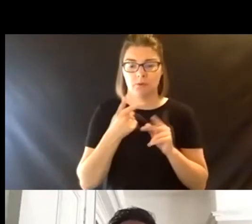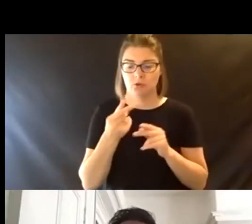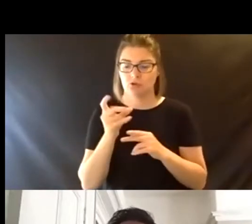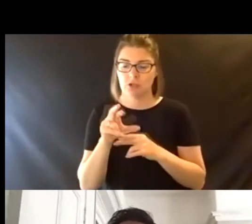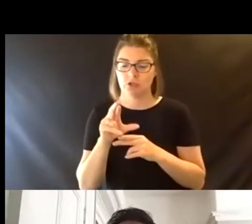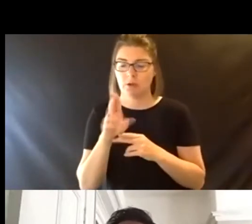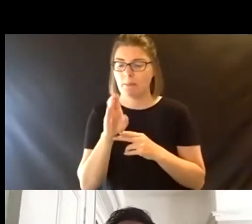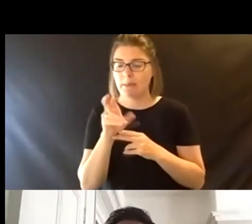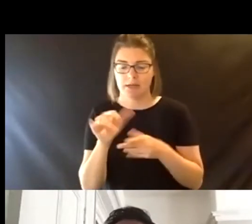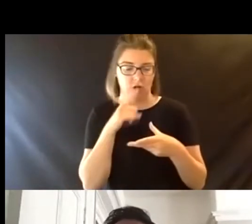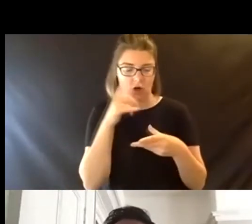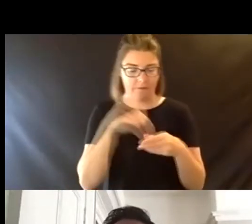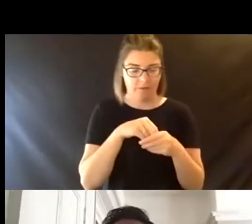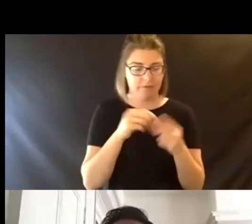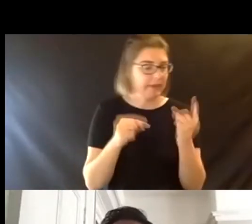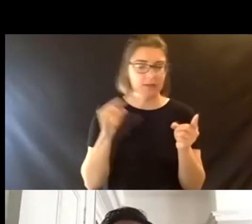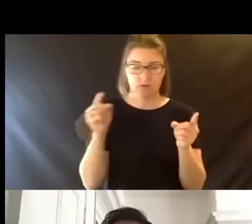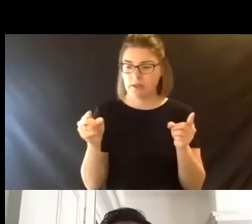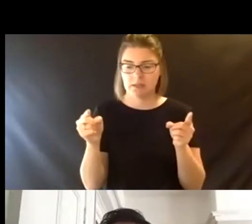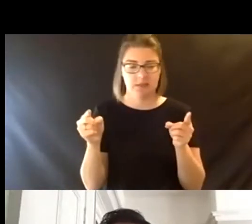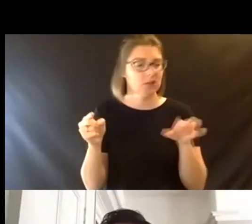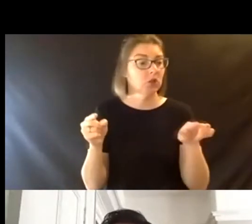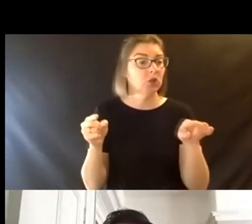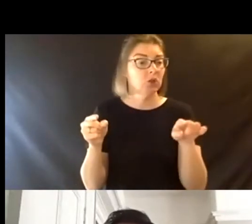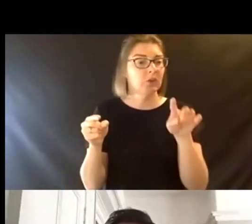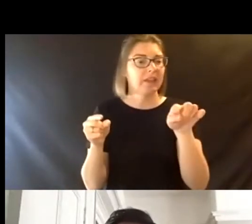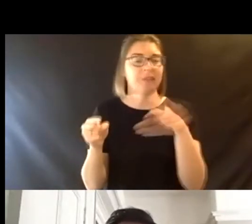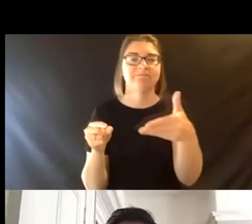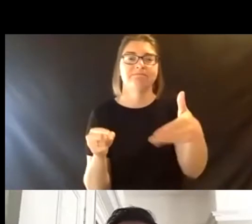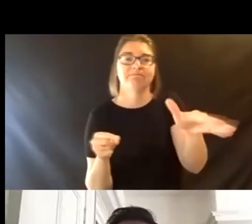binary. And these are spaces that have kept